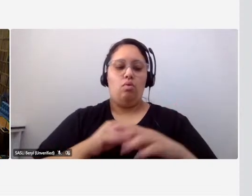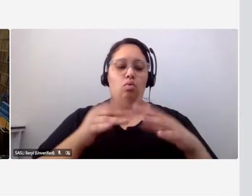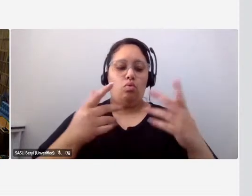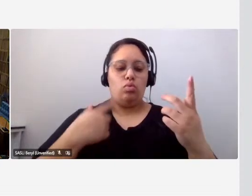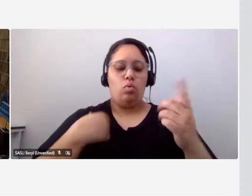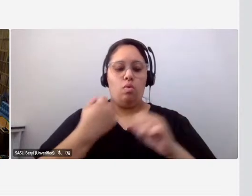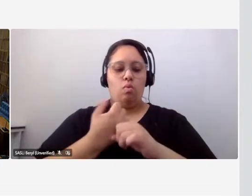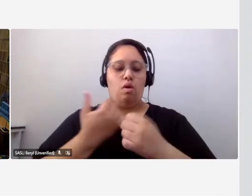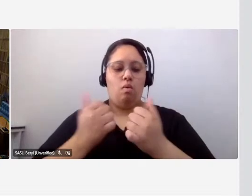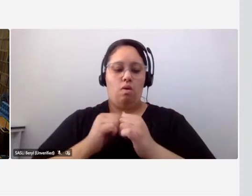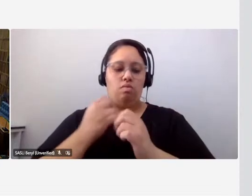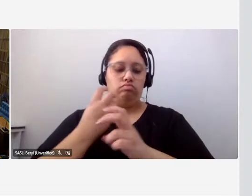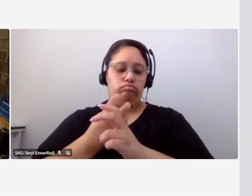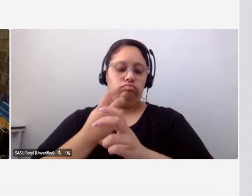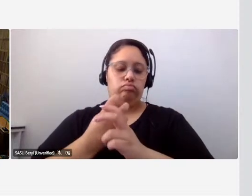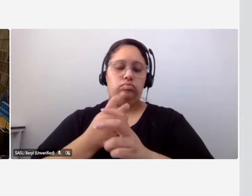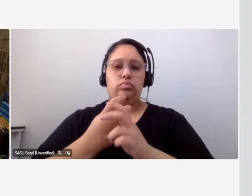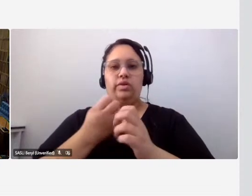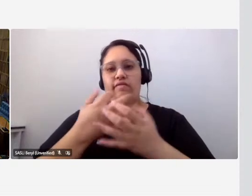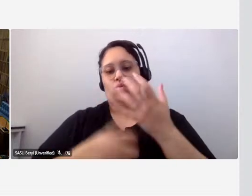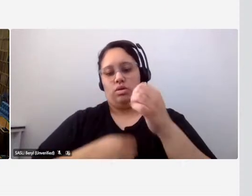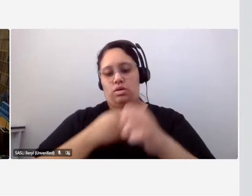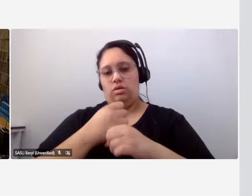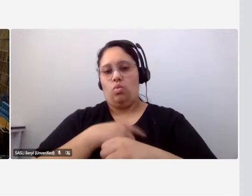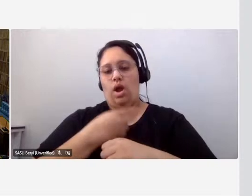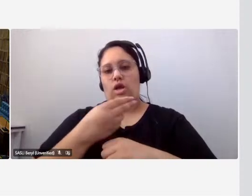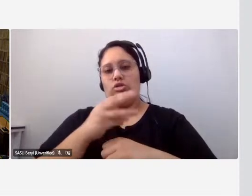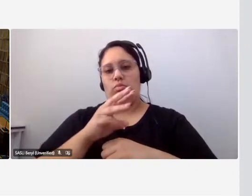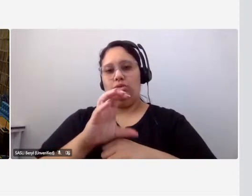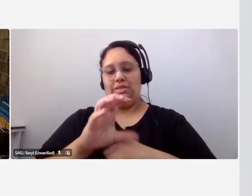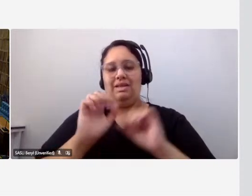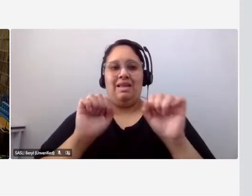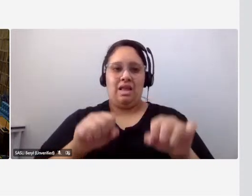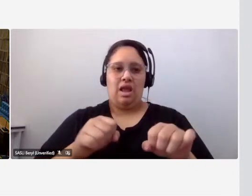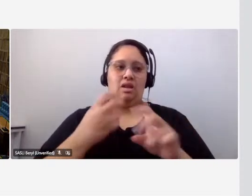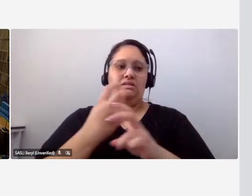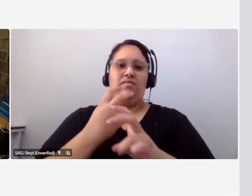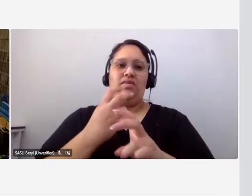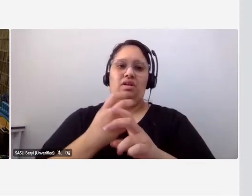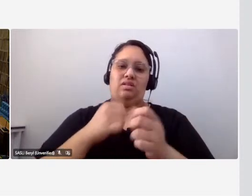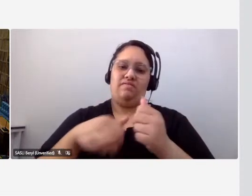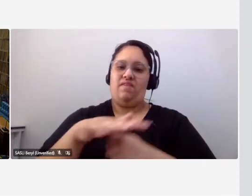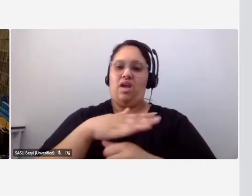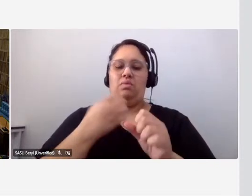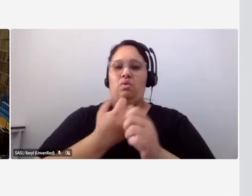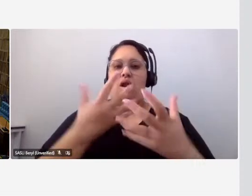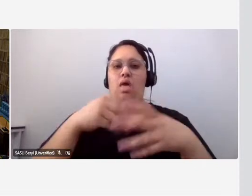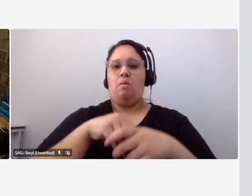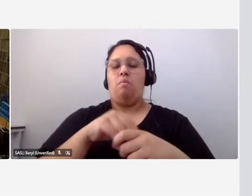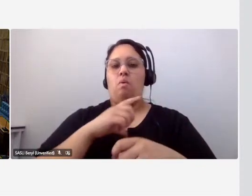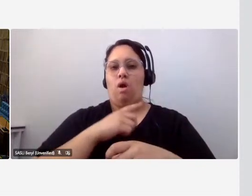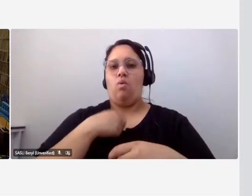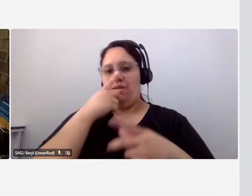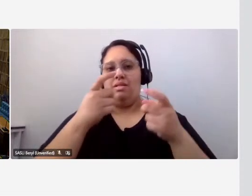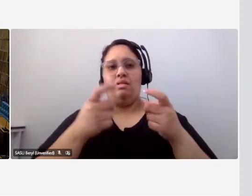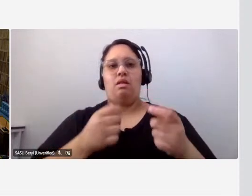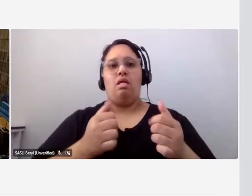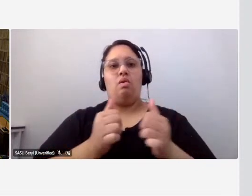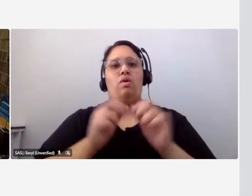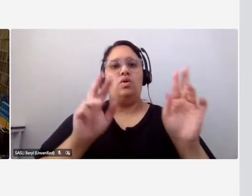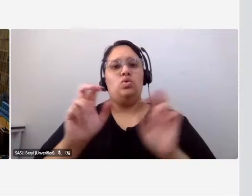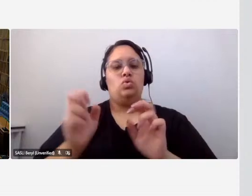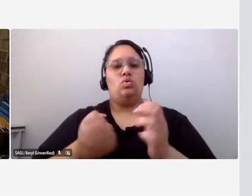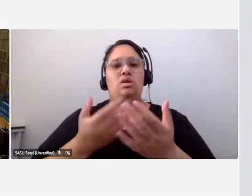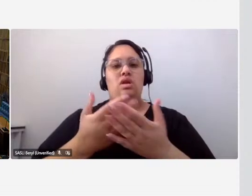We've been working very hard at that over the last couple of years, because HWC can be a very tough environment to work in, because we're dealing with the issuing